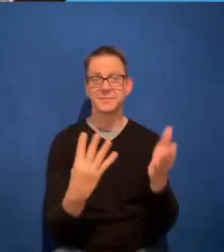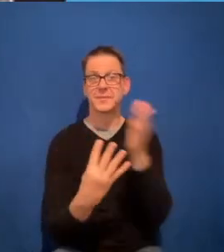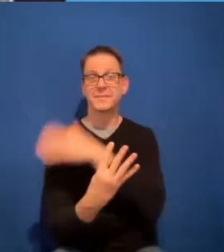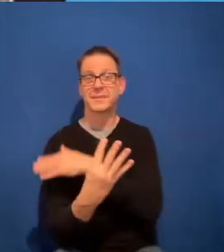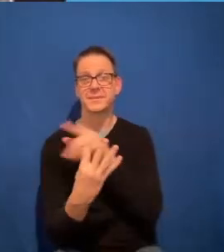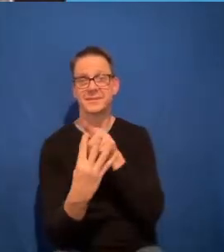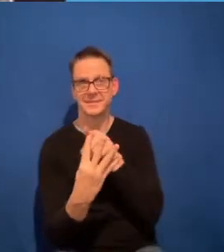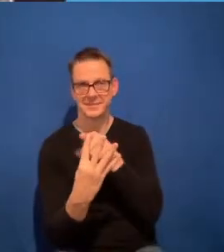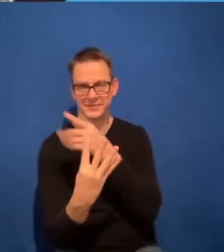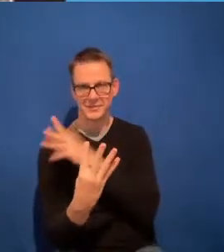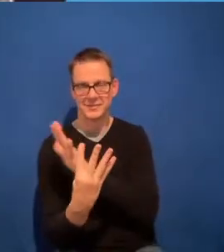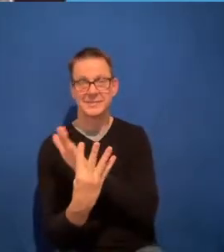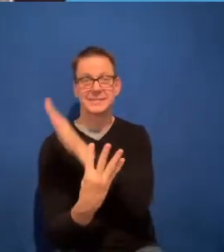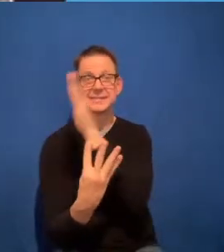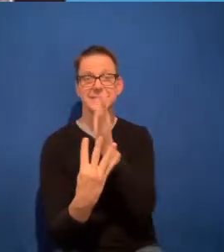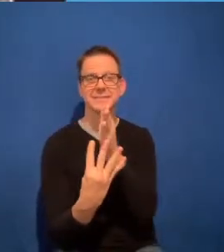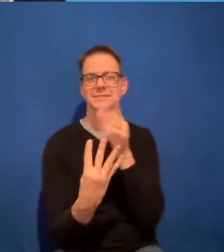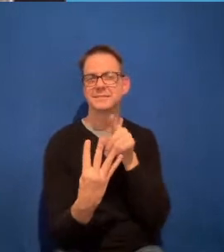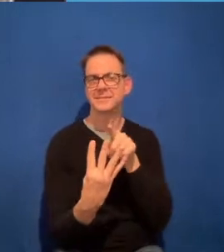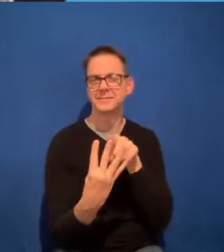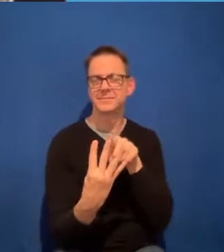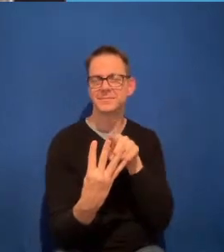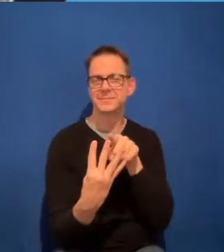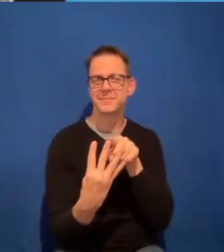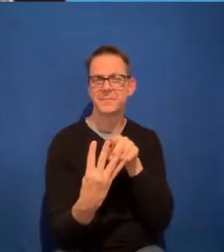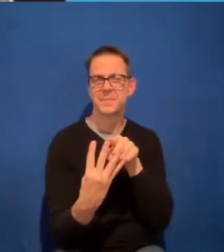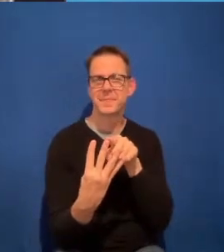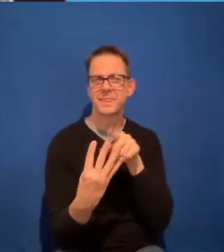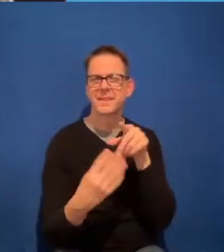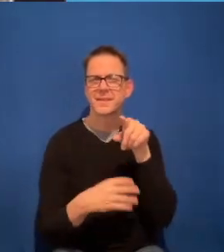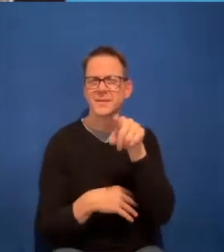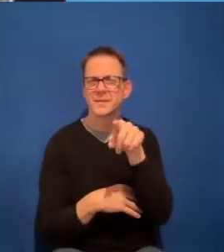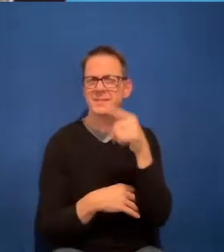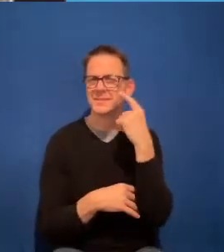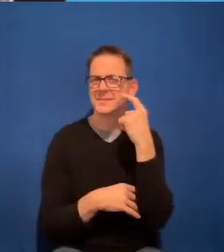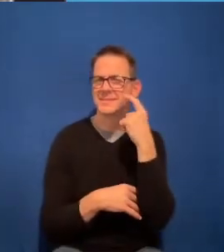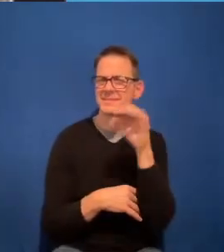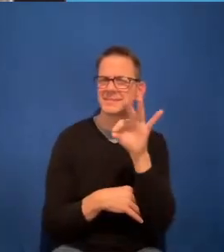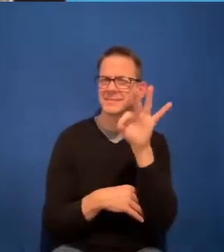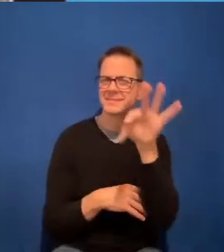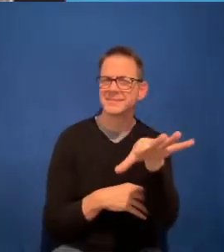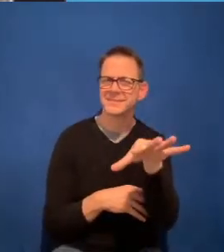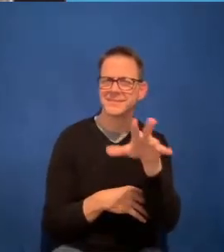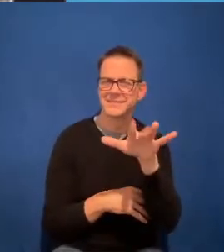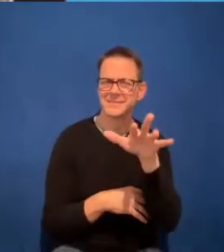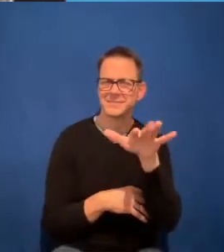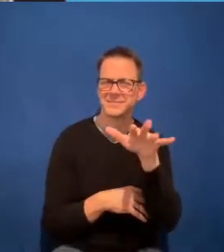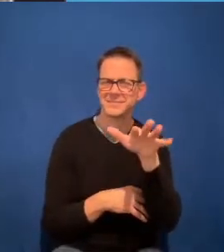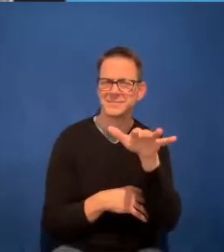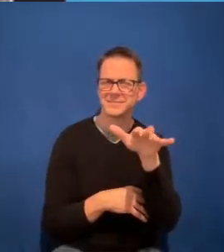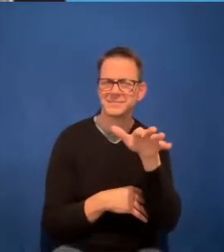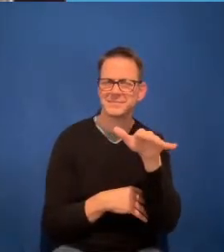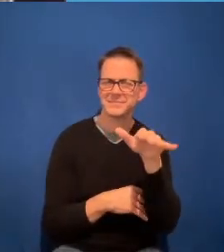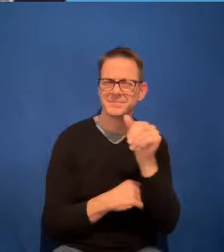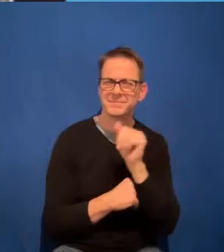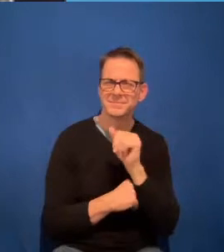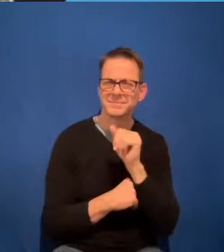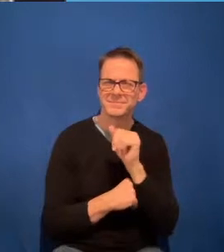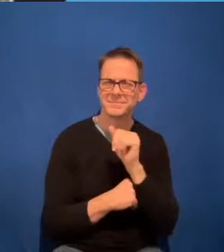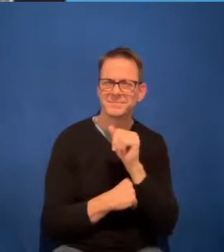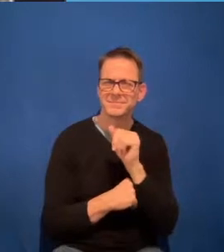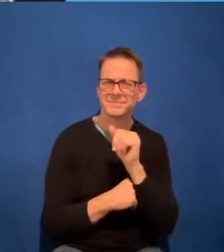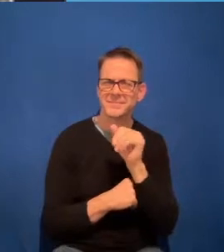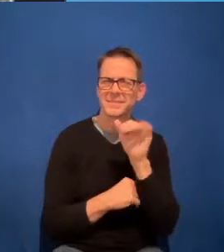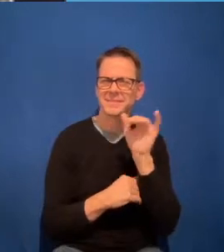this conversation, I wanted to pick up on something that came up momentarily, which was the transition,